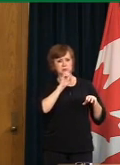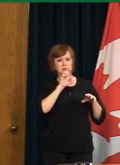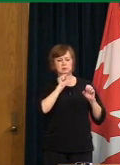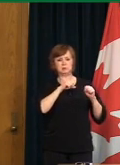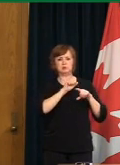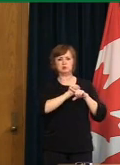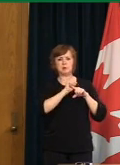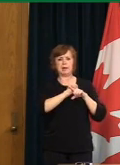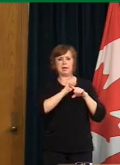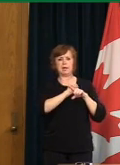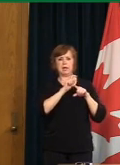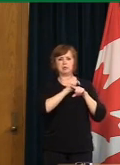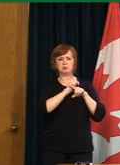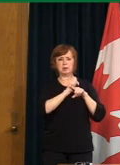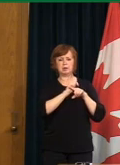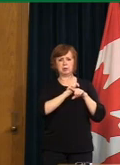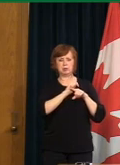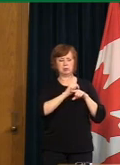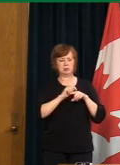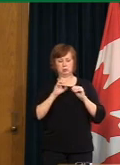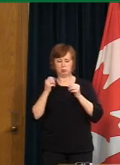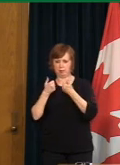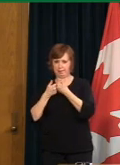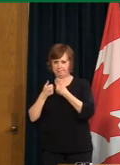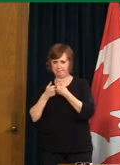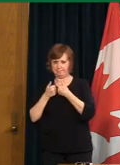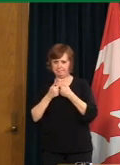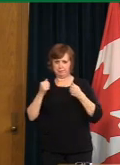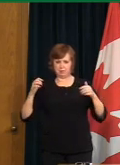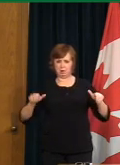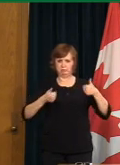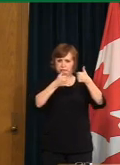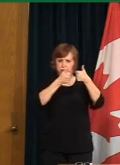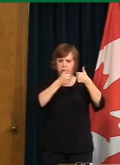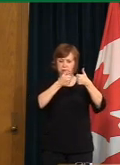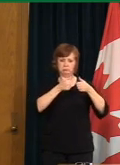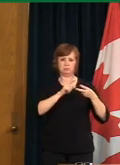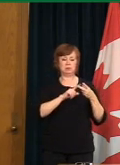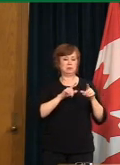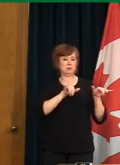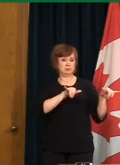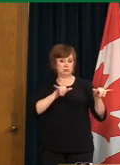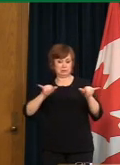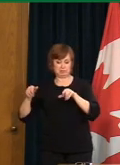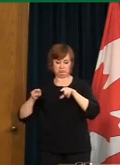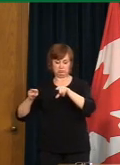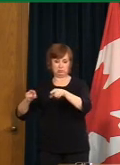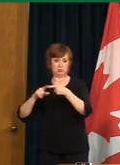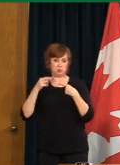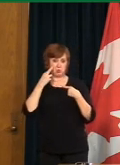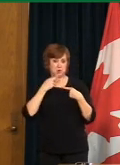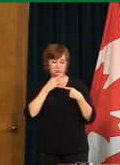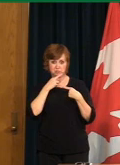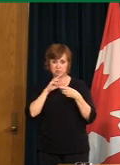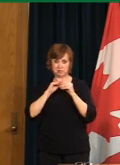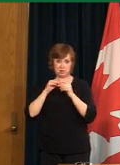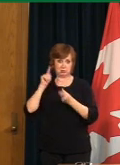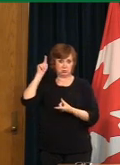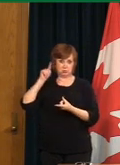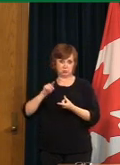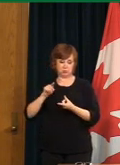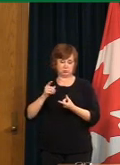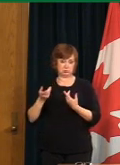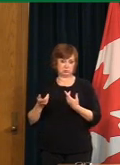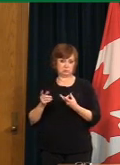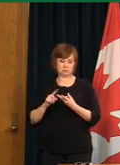conditioning, but not be able to play actual games. That is very much parallels what we have done with restaurants, where we have reduced their